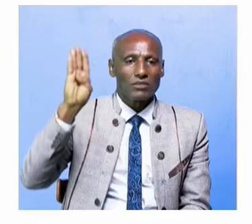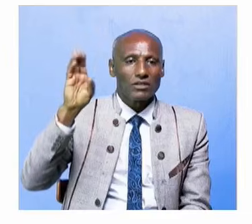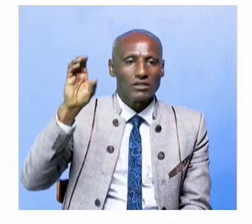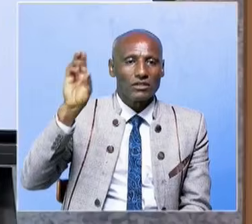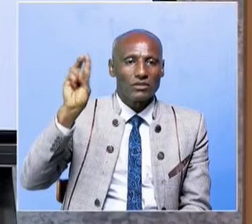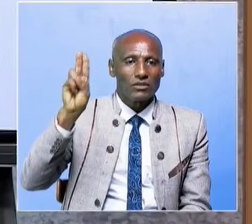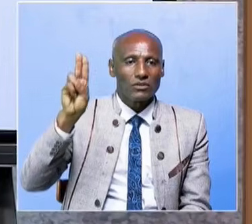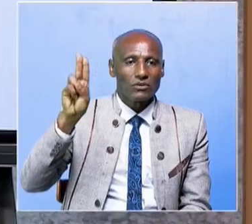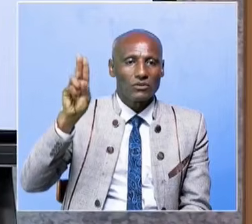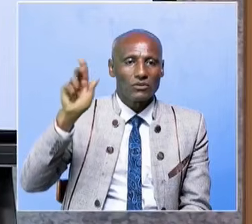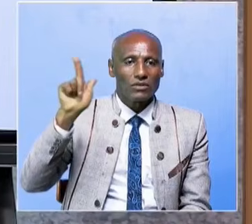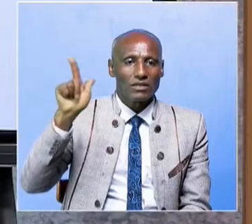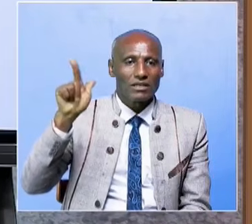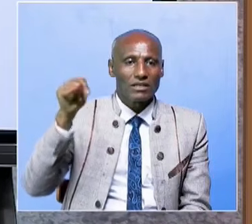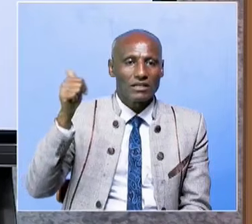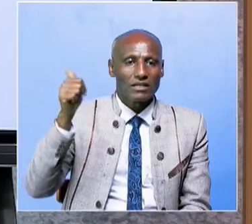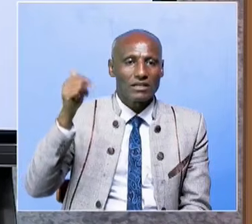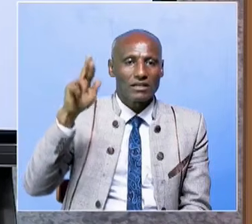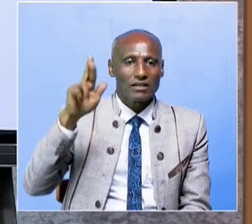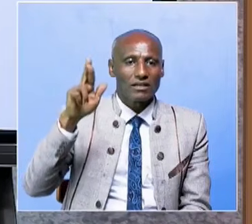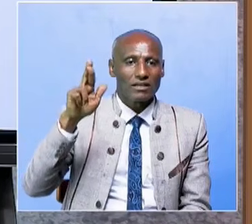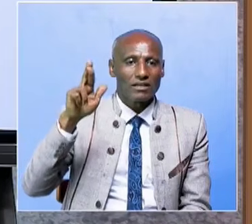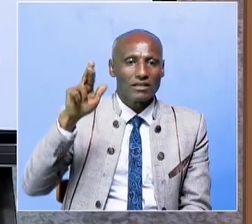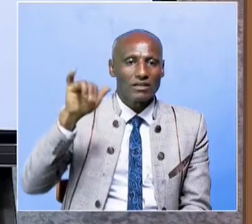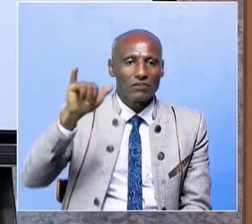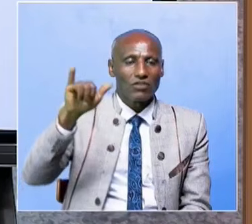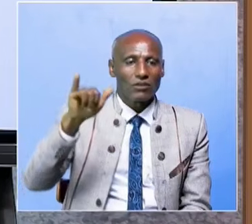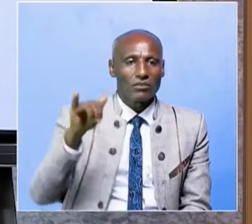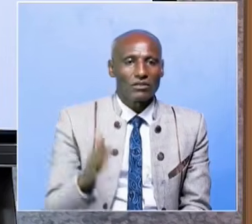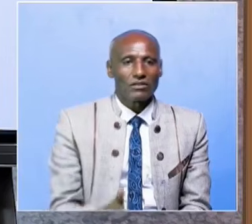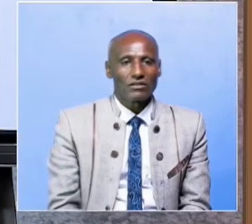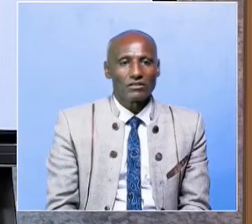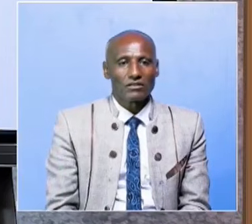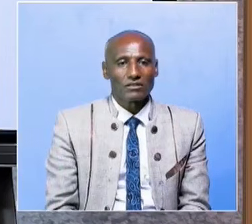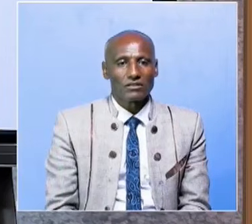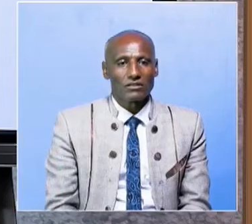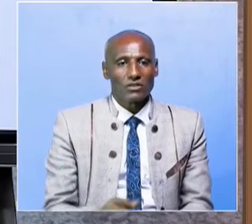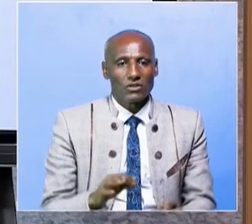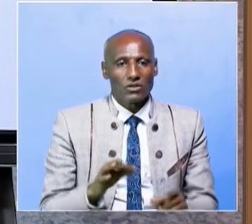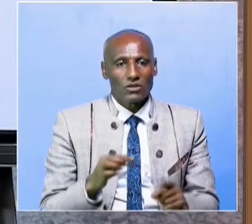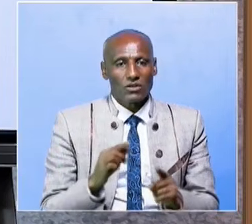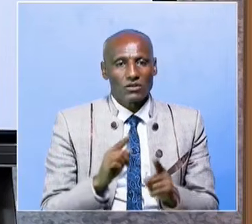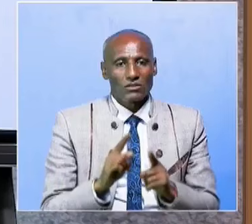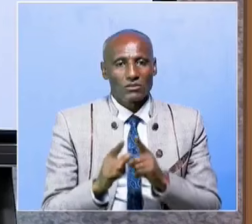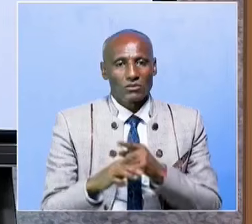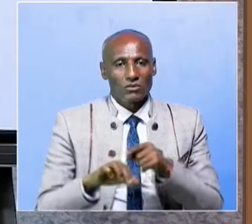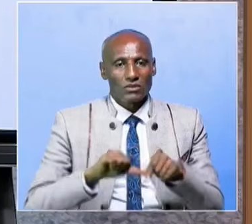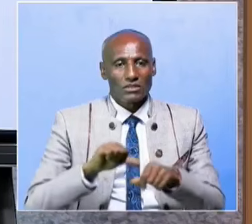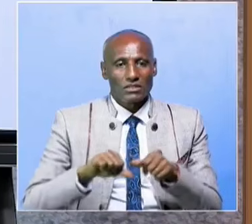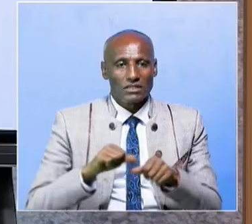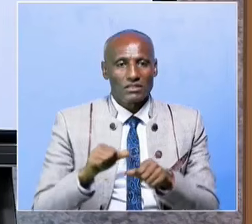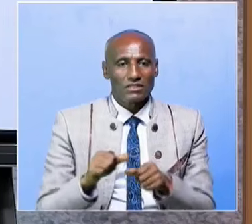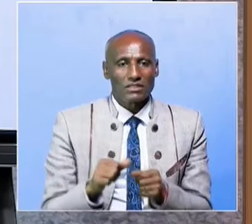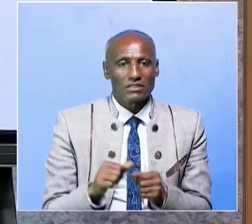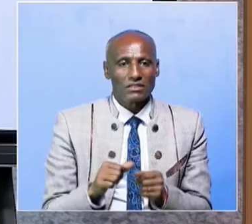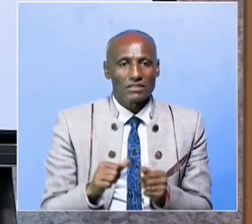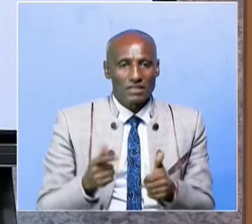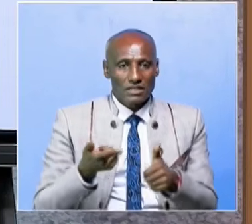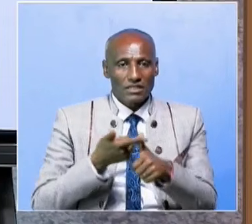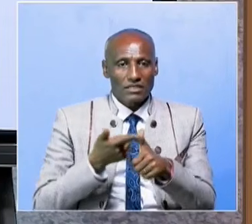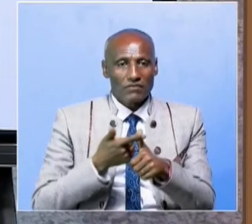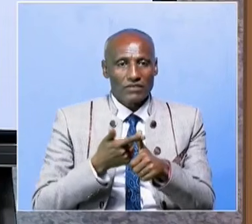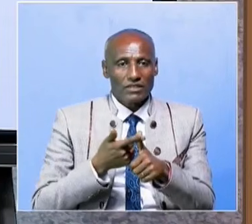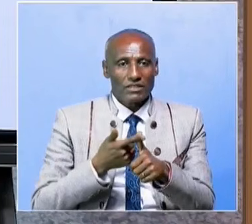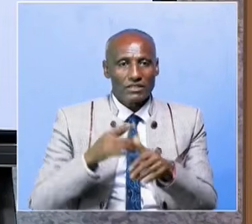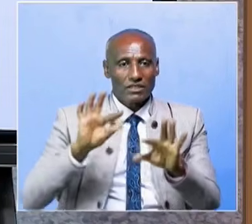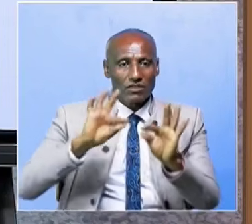vocabulary. So there are some vocabularies that I want us to discuss and talk about today. The first vocabulary